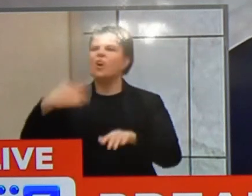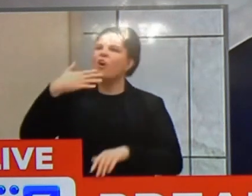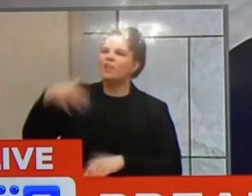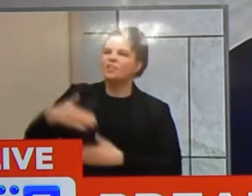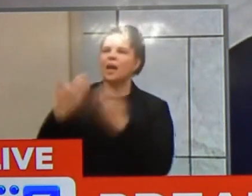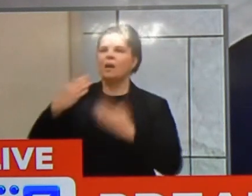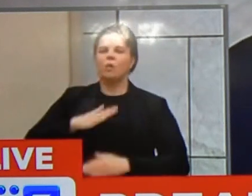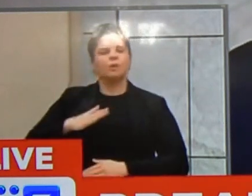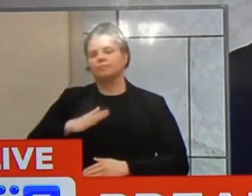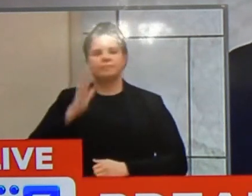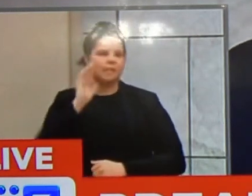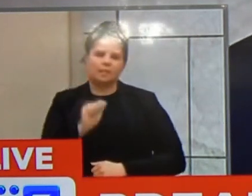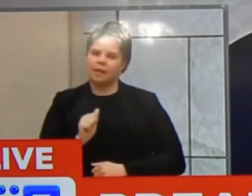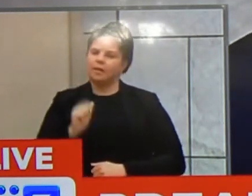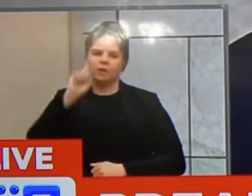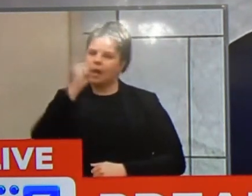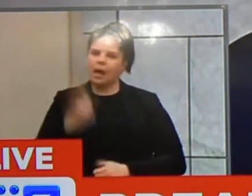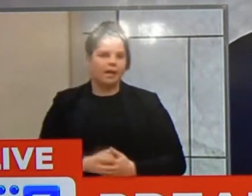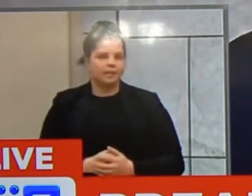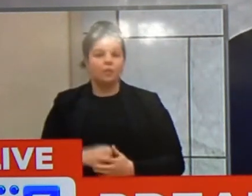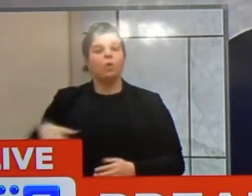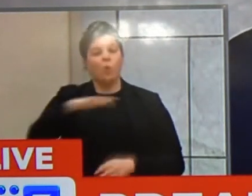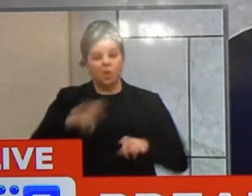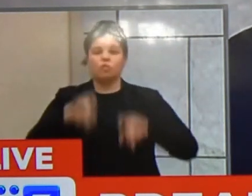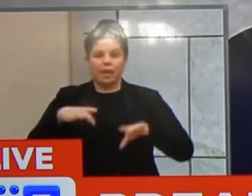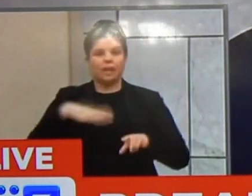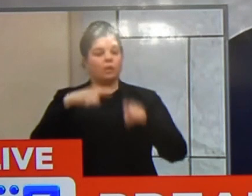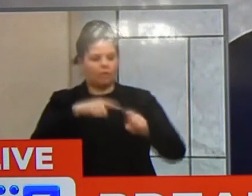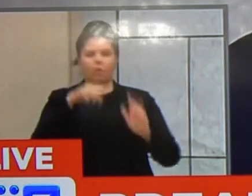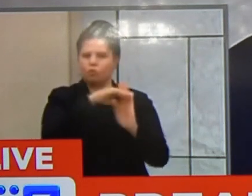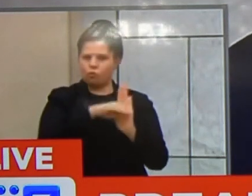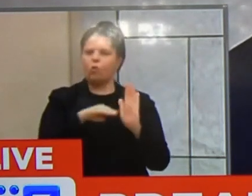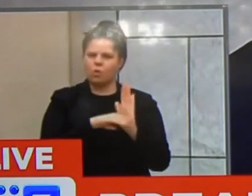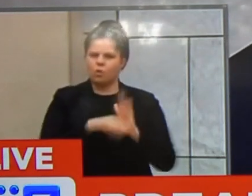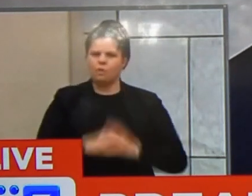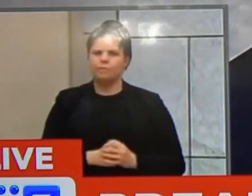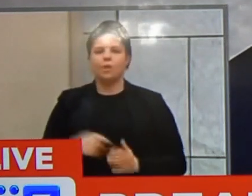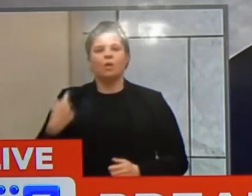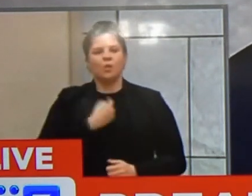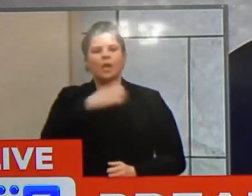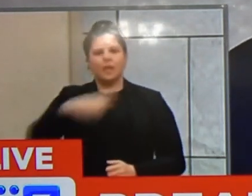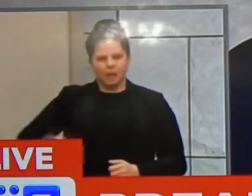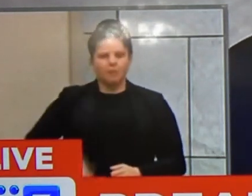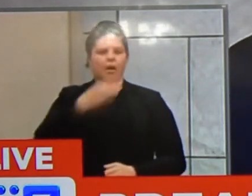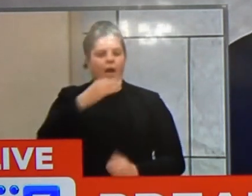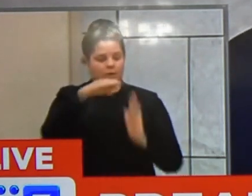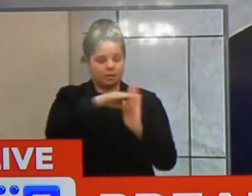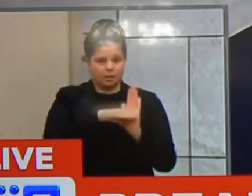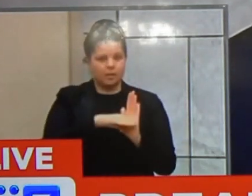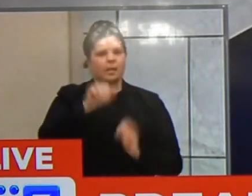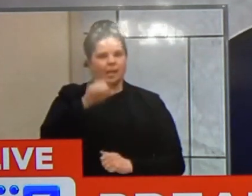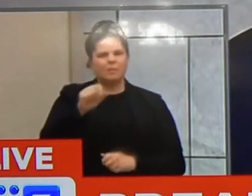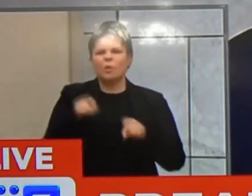that all Australians expect other Australians to abide by. It isn't just the government asking you to do this. It's your